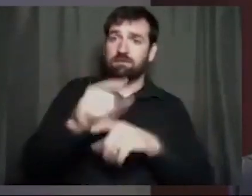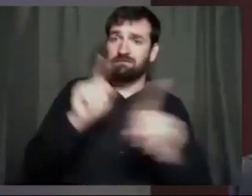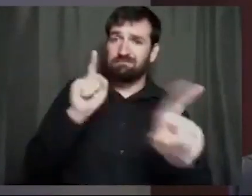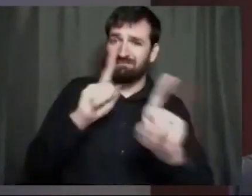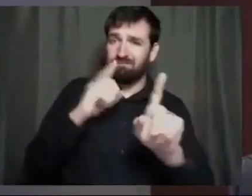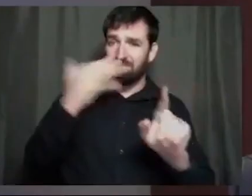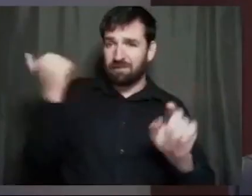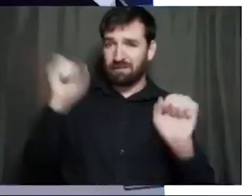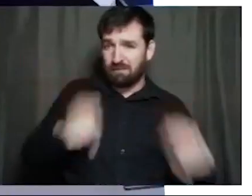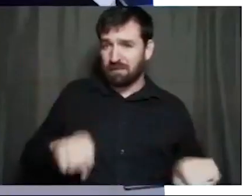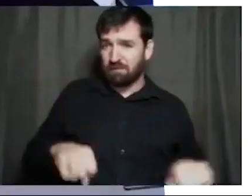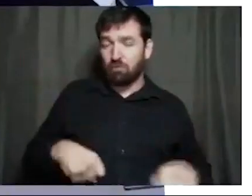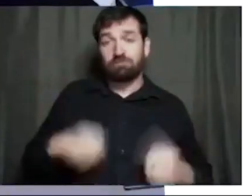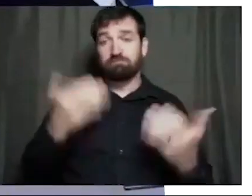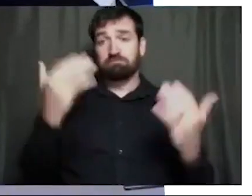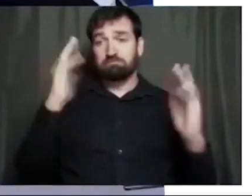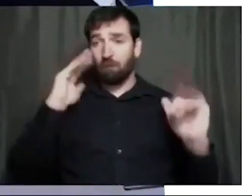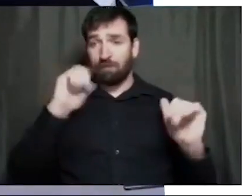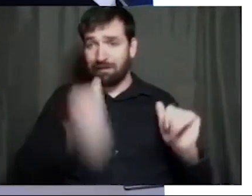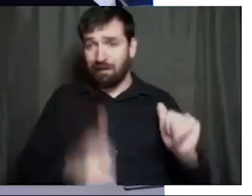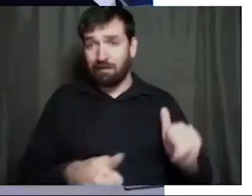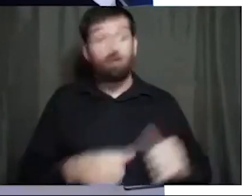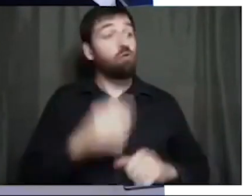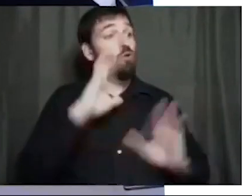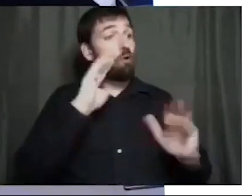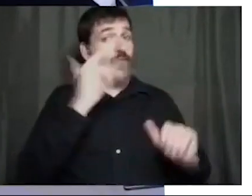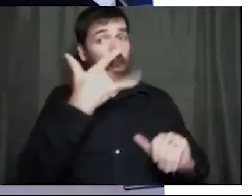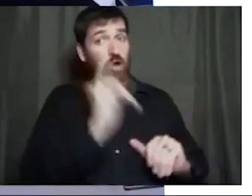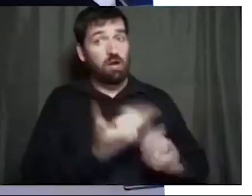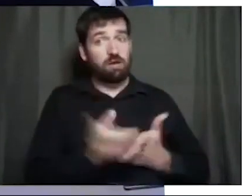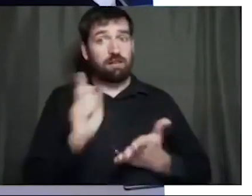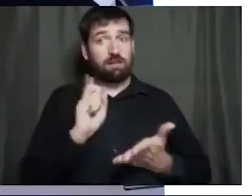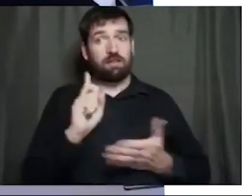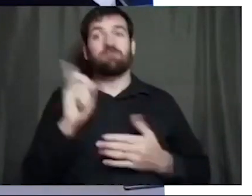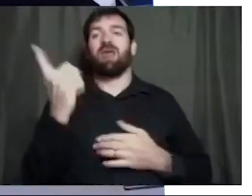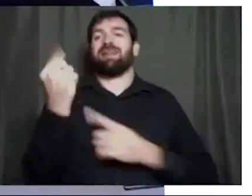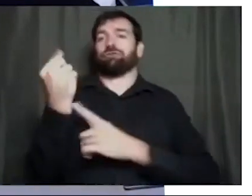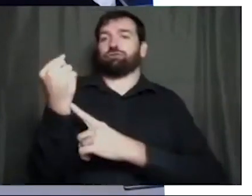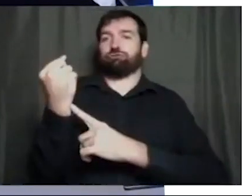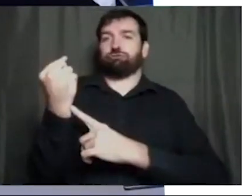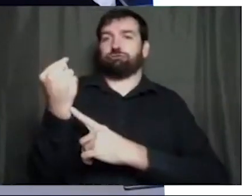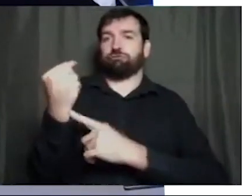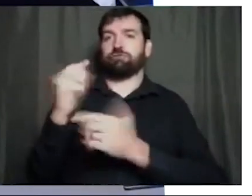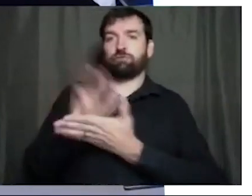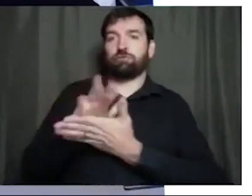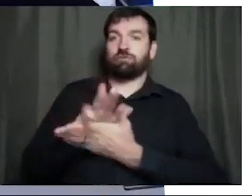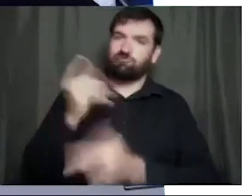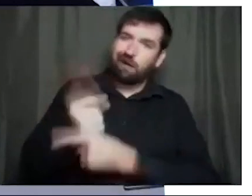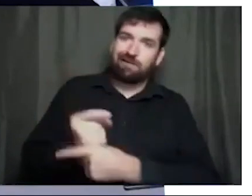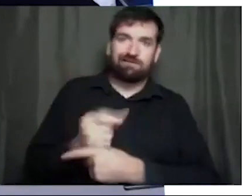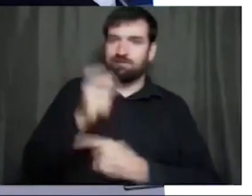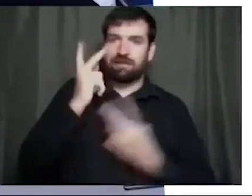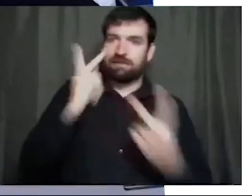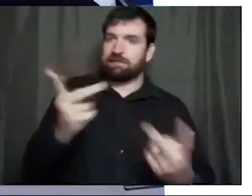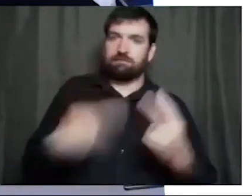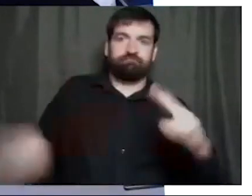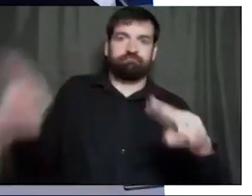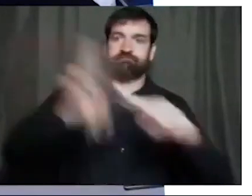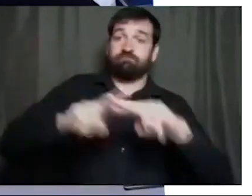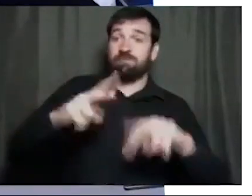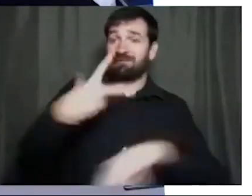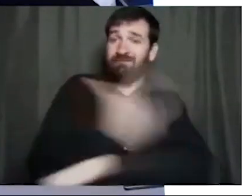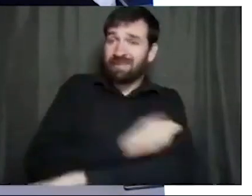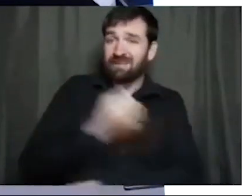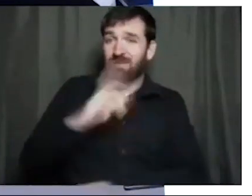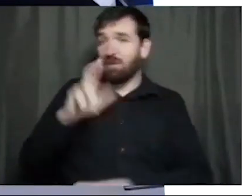see that. Well, hopefully it'll look a whole lot like what it did last year, the schools did it right, and we really didn't see that. So vaccinated or not, if they're masked, goes back to the